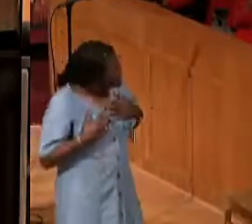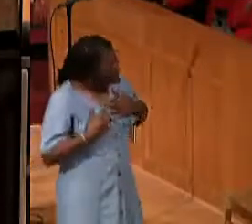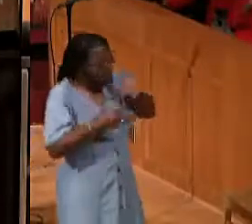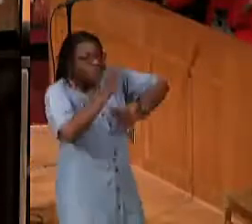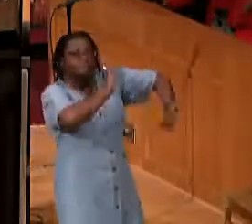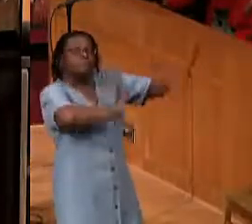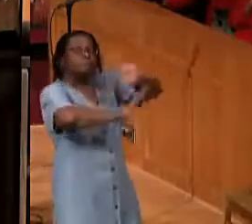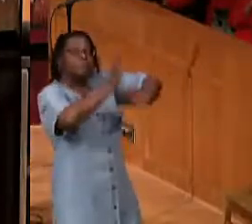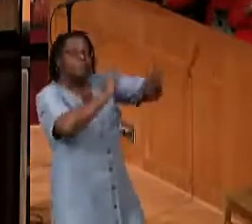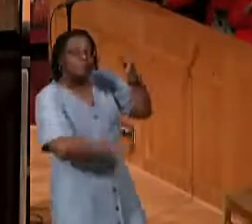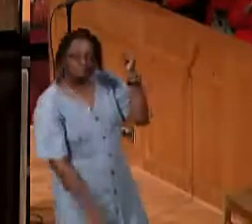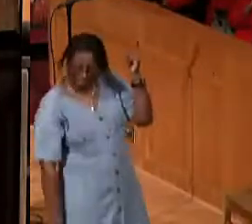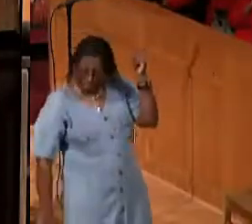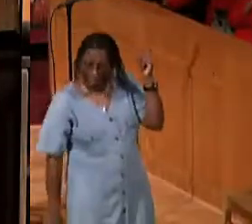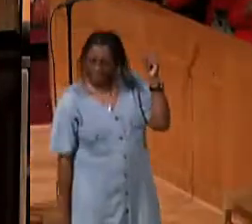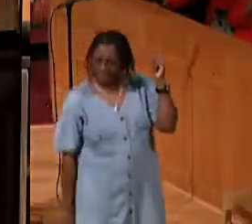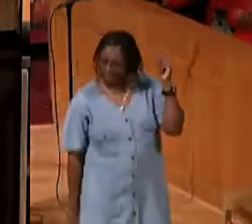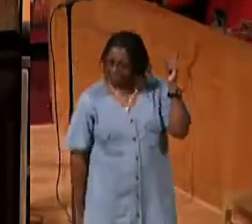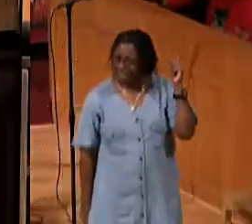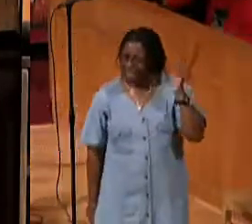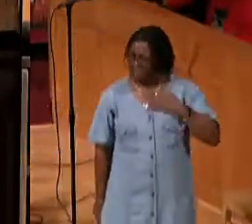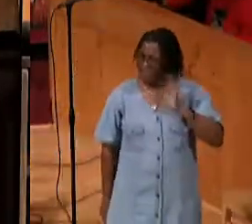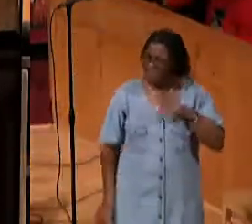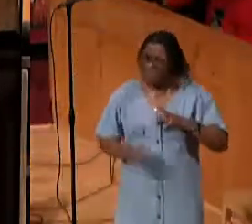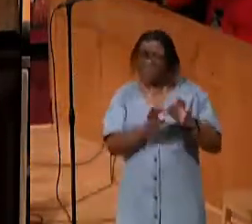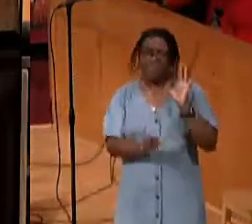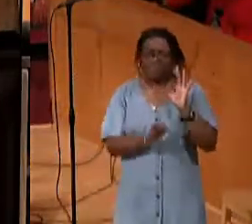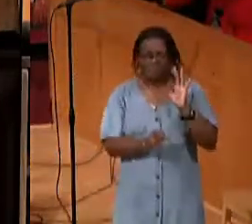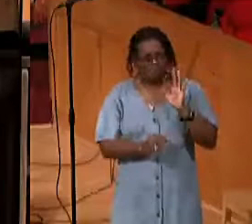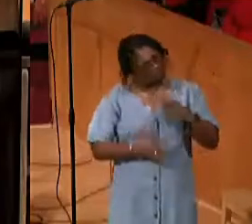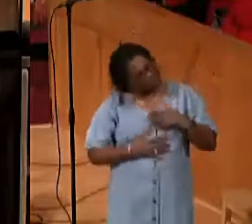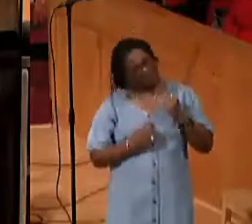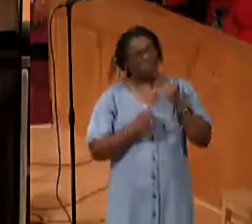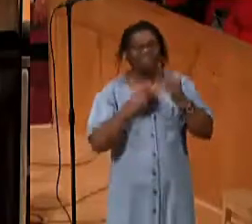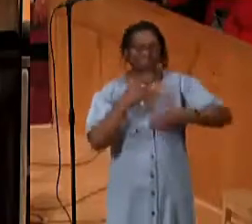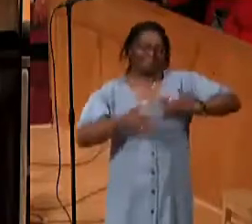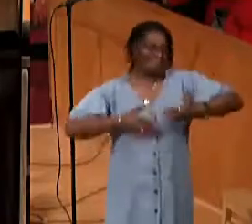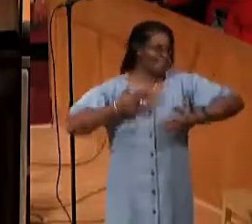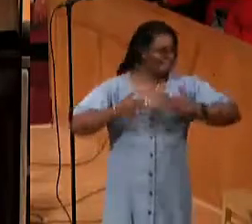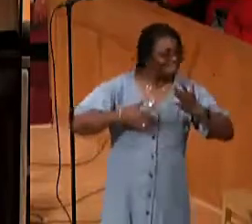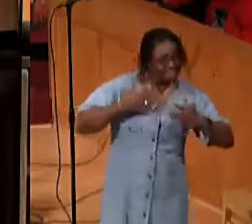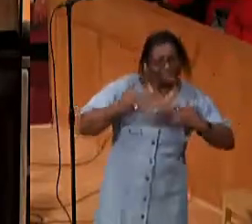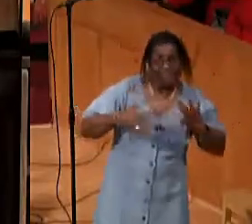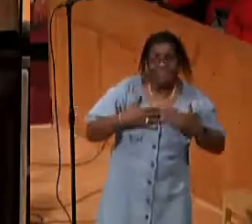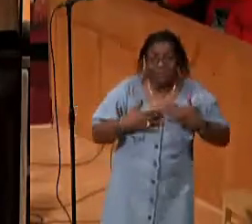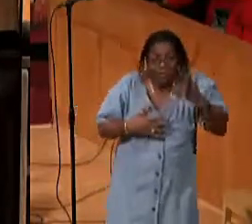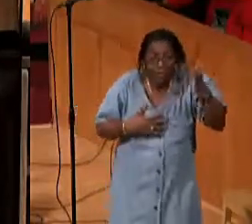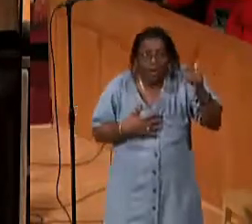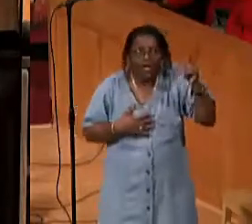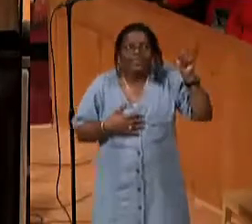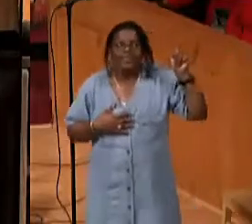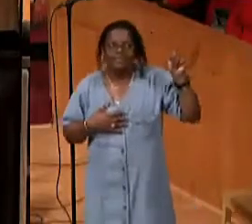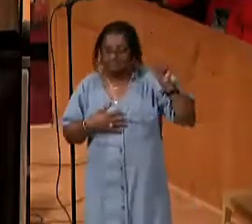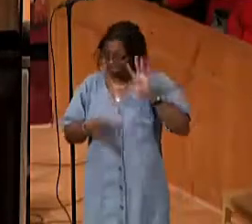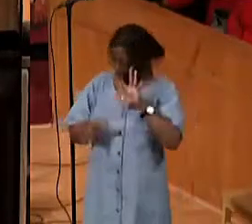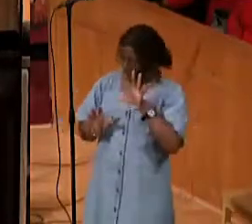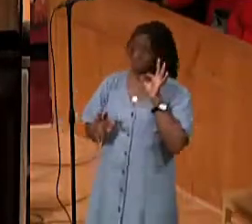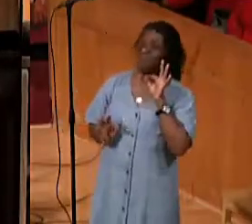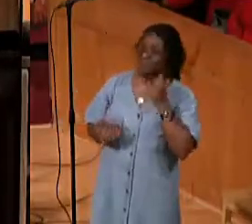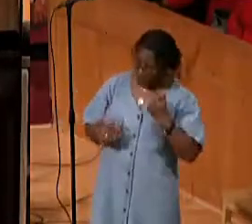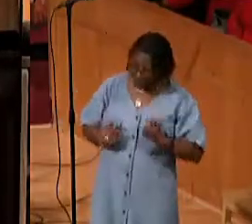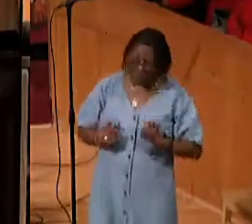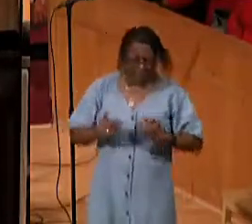here? Yeah. My spirit rejoices because you chose me.